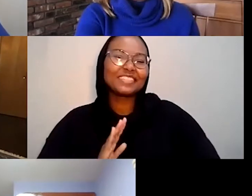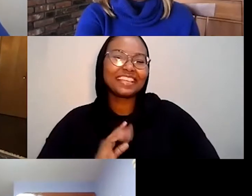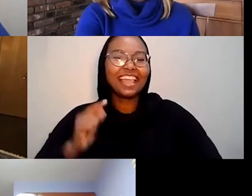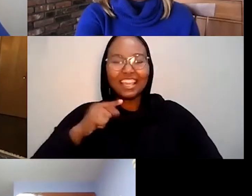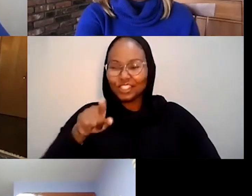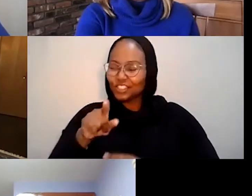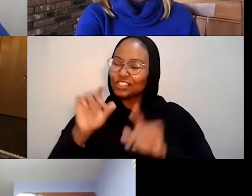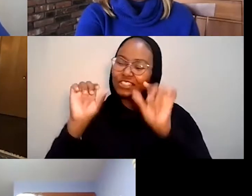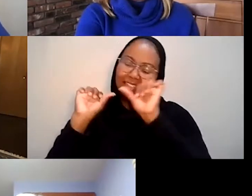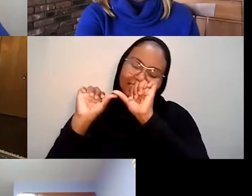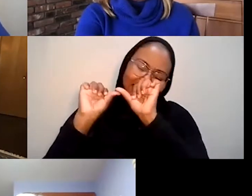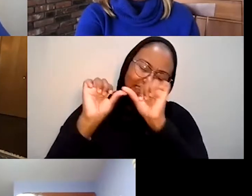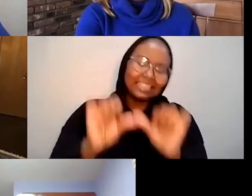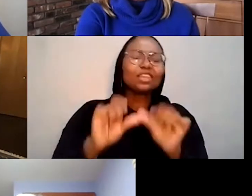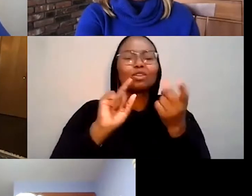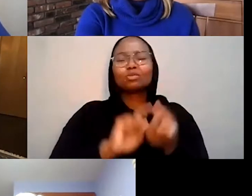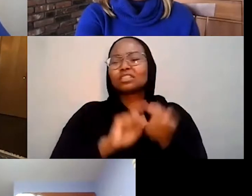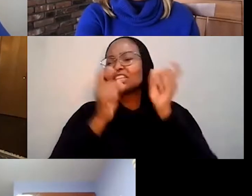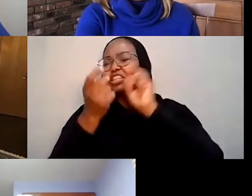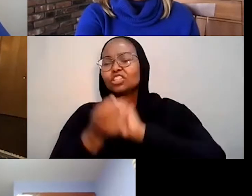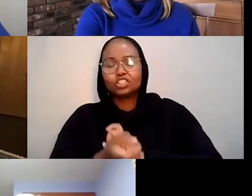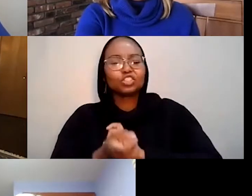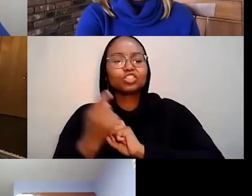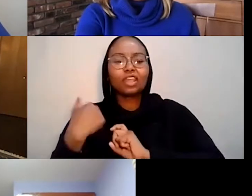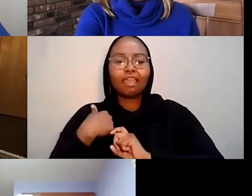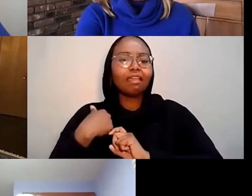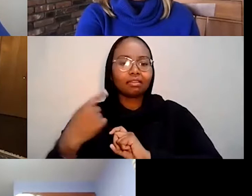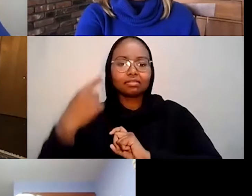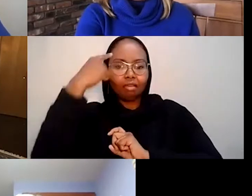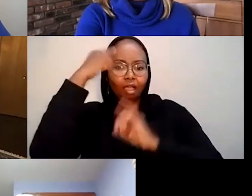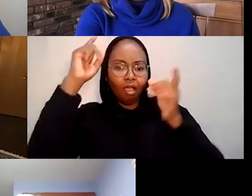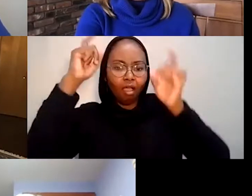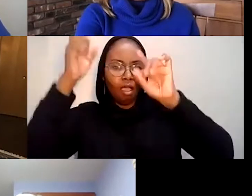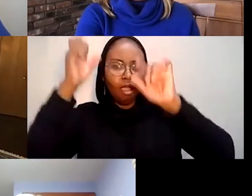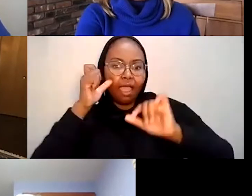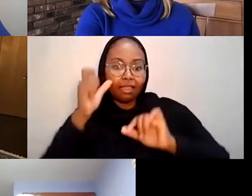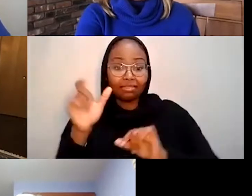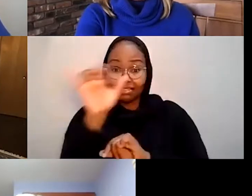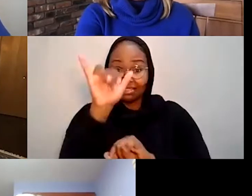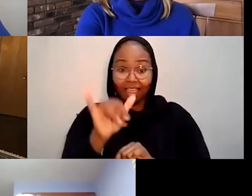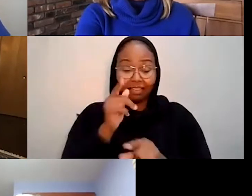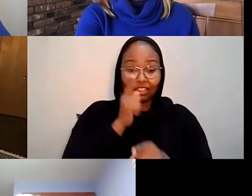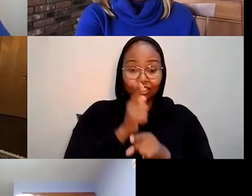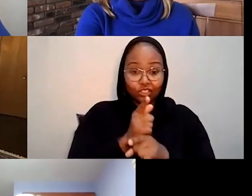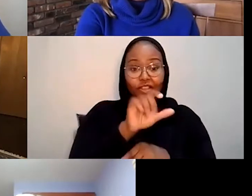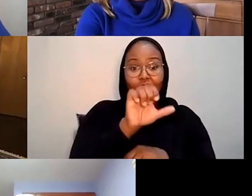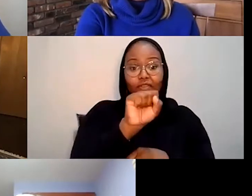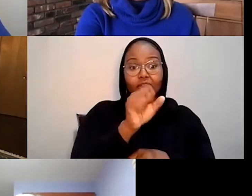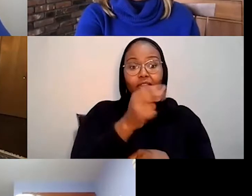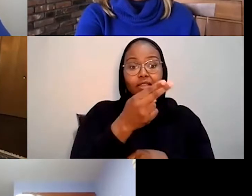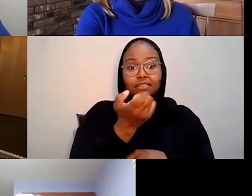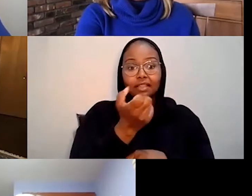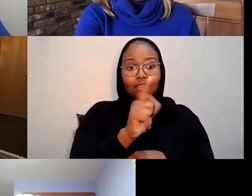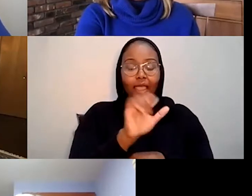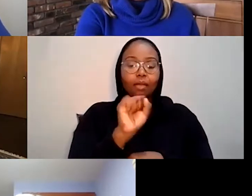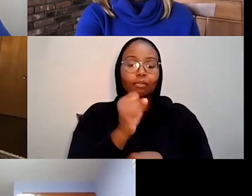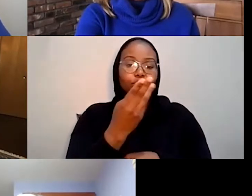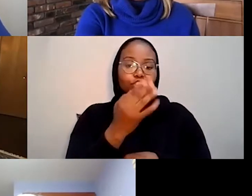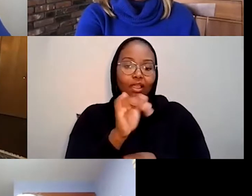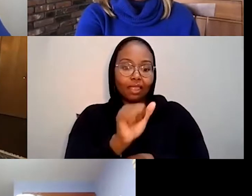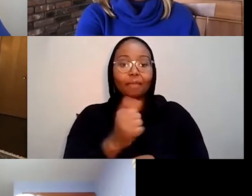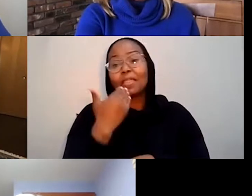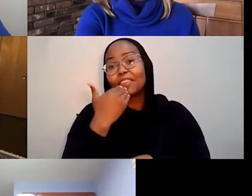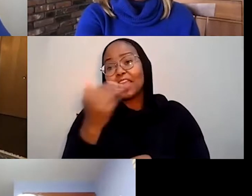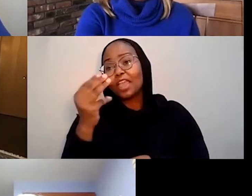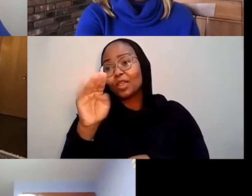courageously change biases and misconceptions, just as the Sisterhood of Salaam Shalom is doing every day. Thank you, Mona. It